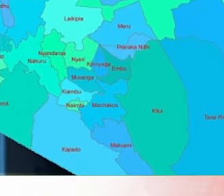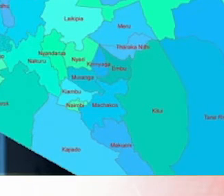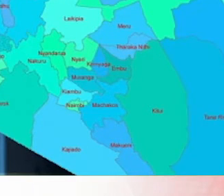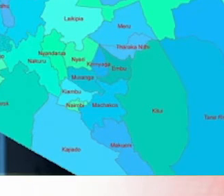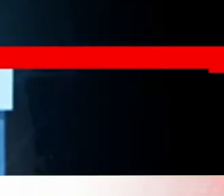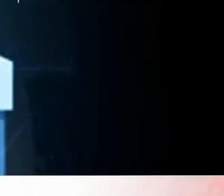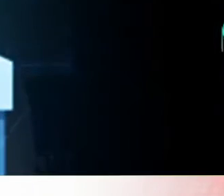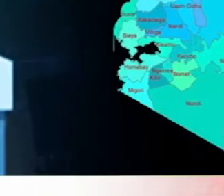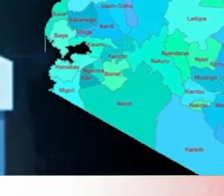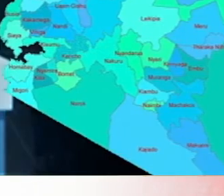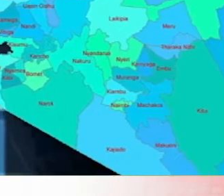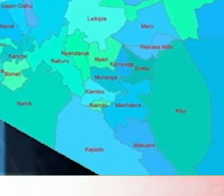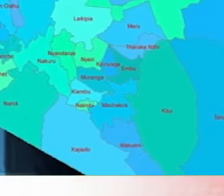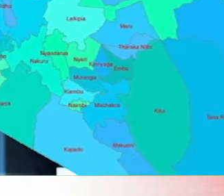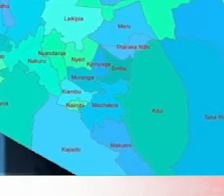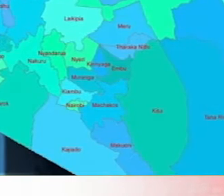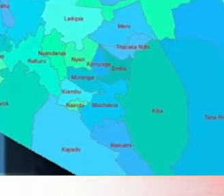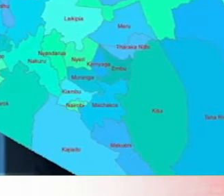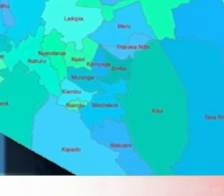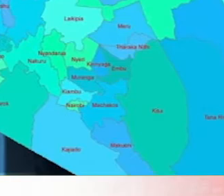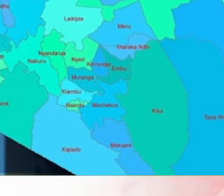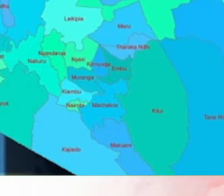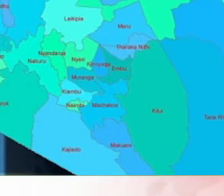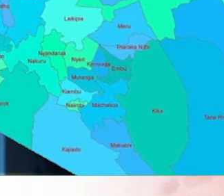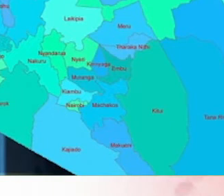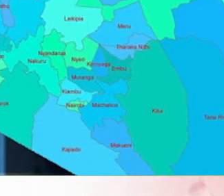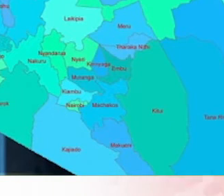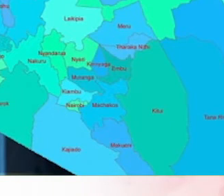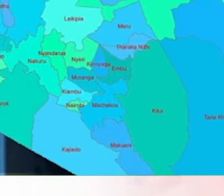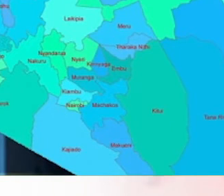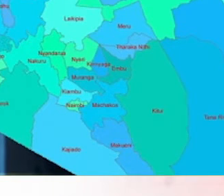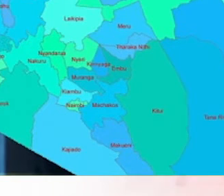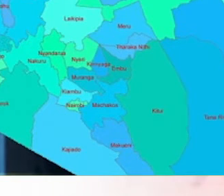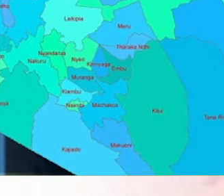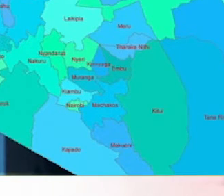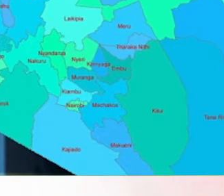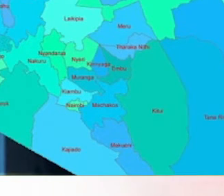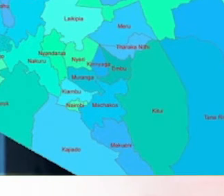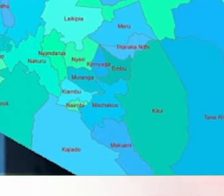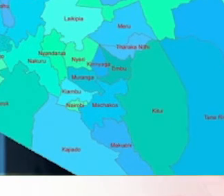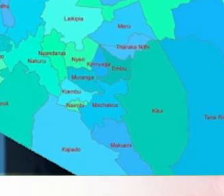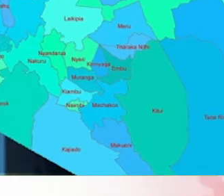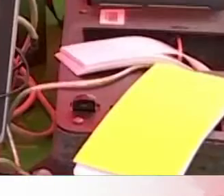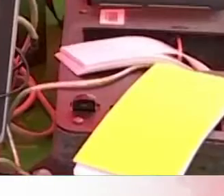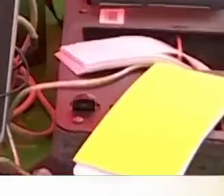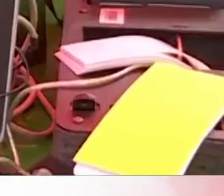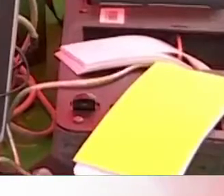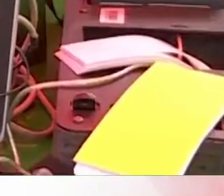of new voters, while Lamu, Isiolo, Samburu, Laikipia and Tana River recorded the least.